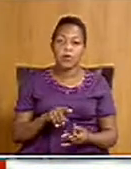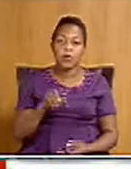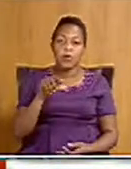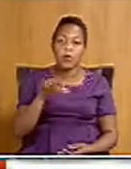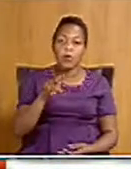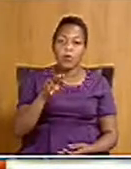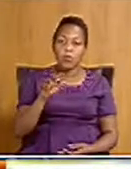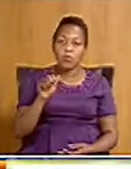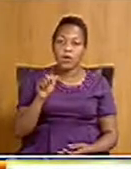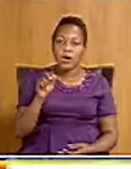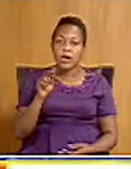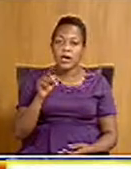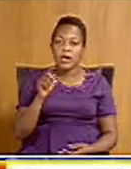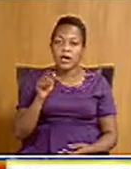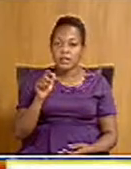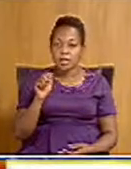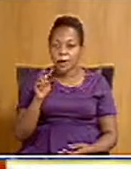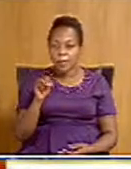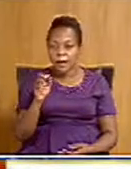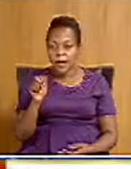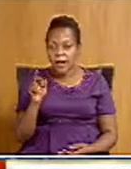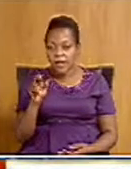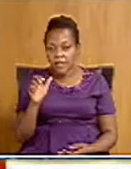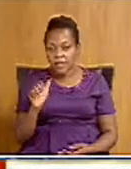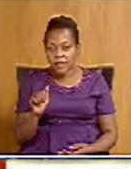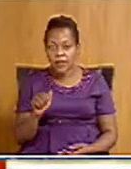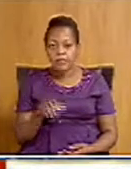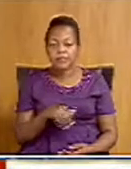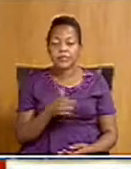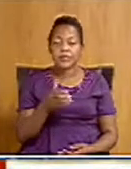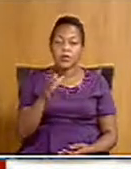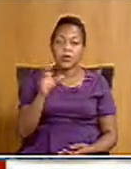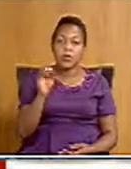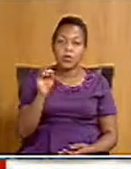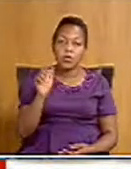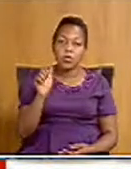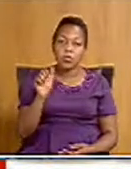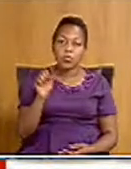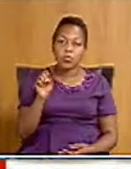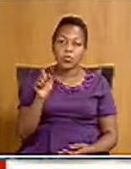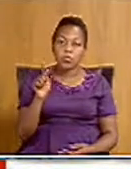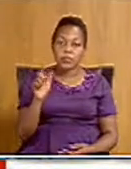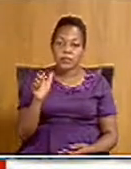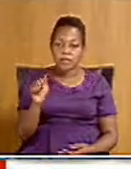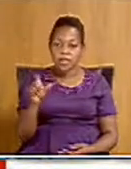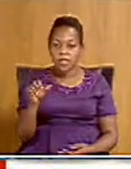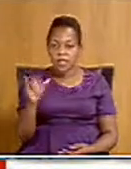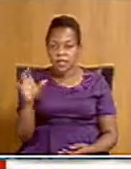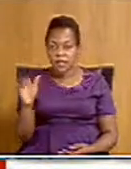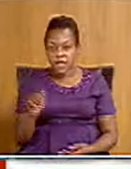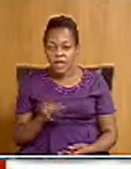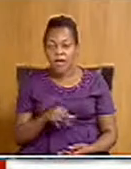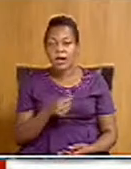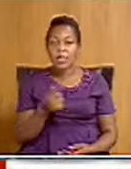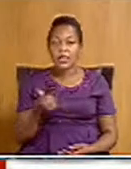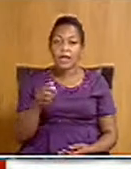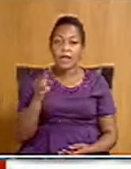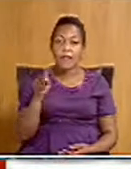El Salvador, Nicaragua, Costa Rica, Panama,